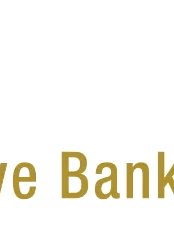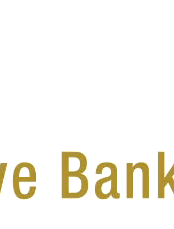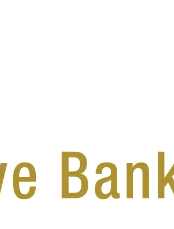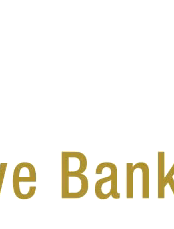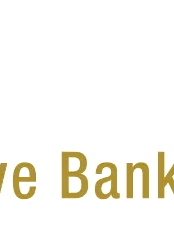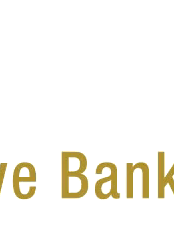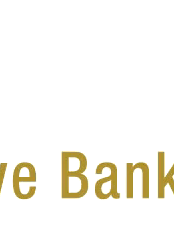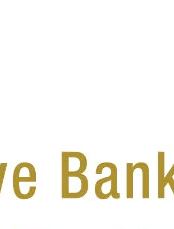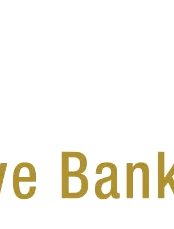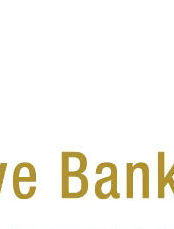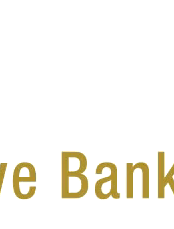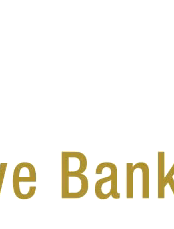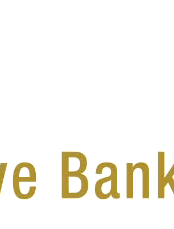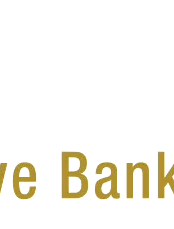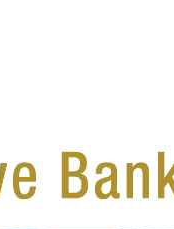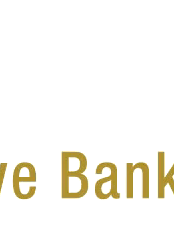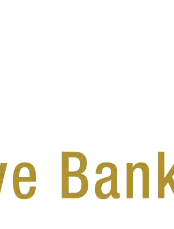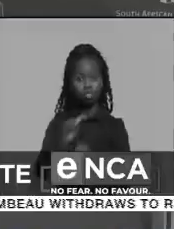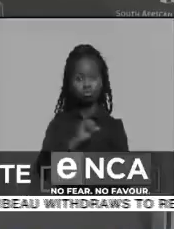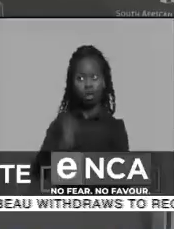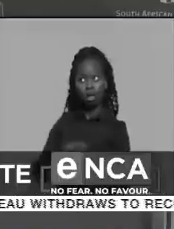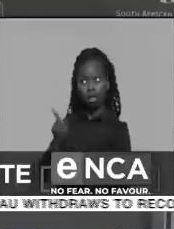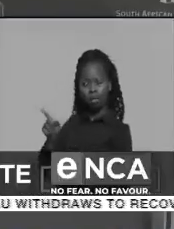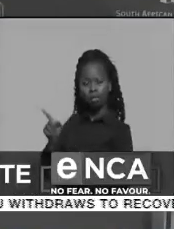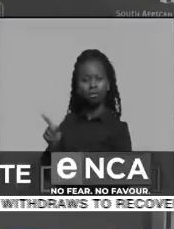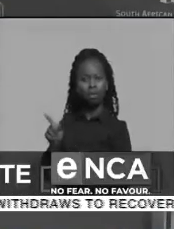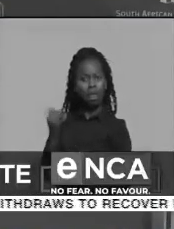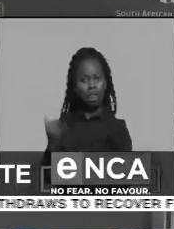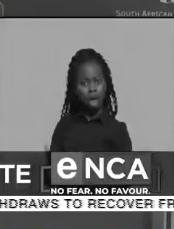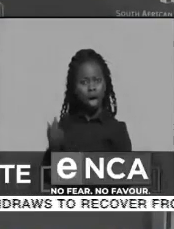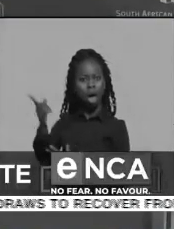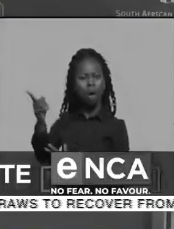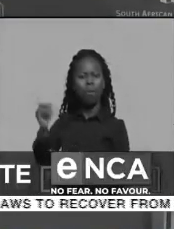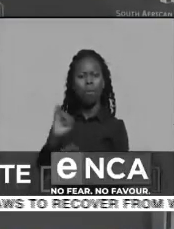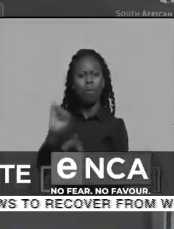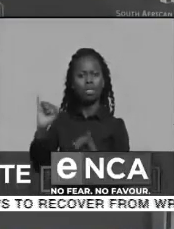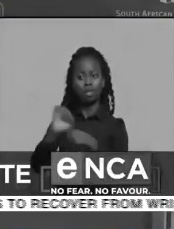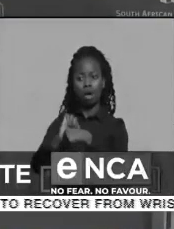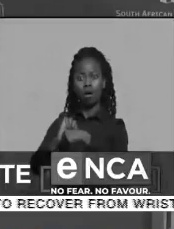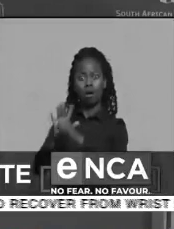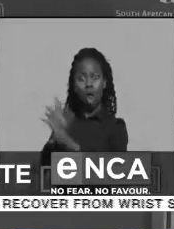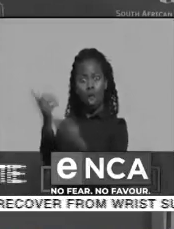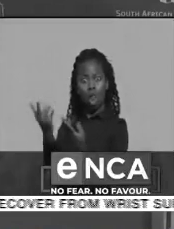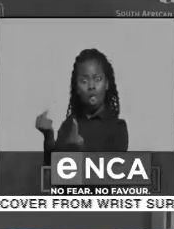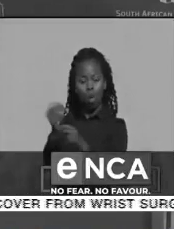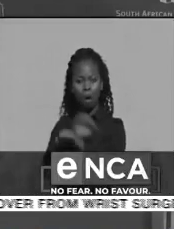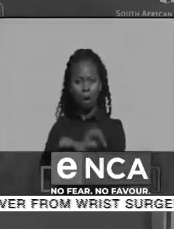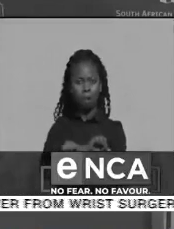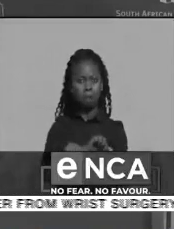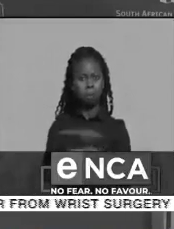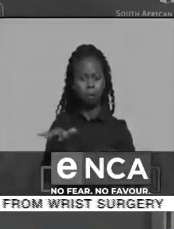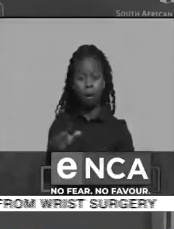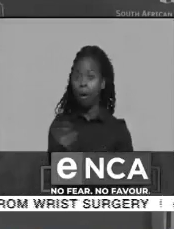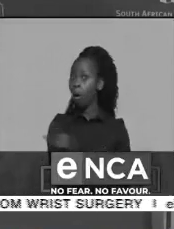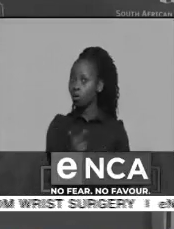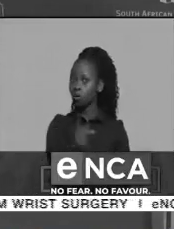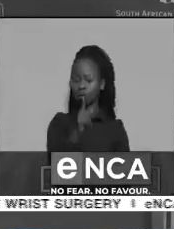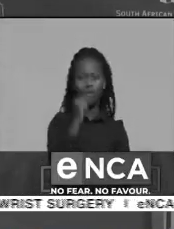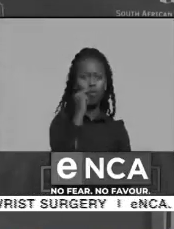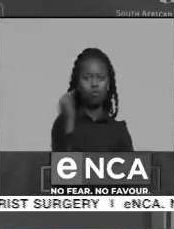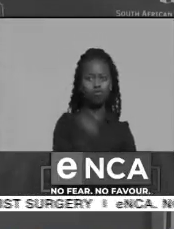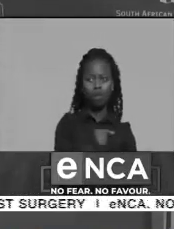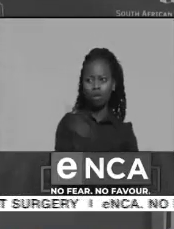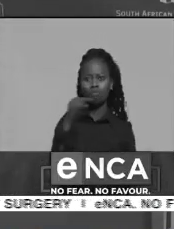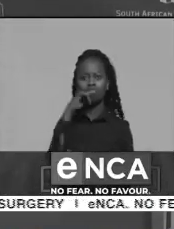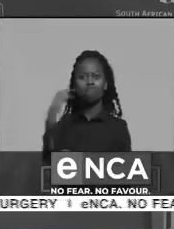This can lead to faster economic growth, as businesses and consumers are more likely to spend money when it is cheaper to borrow. The repo